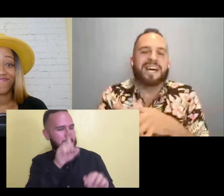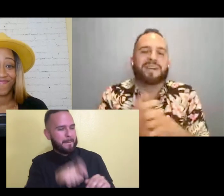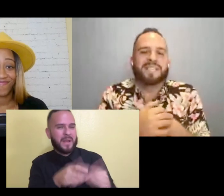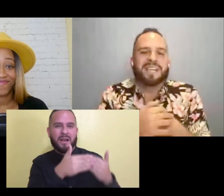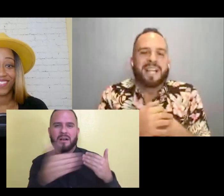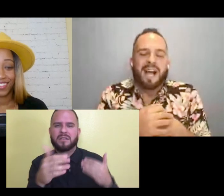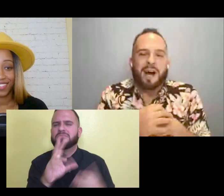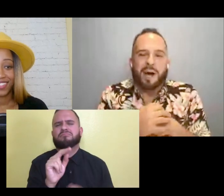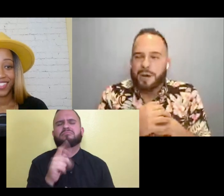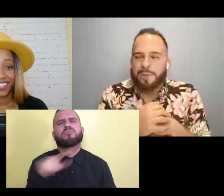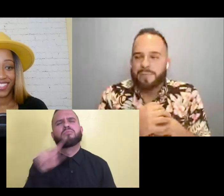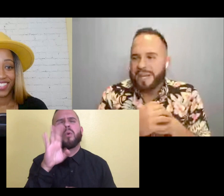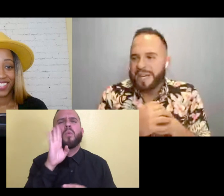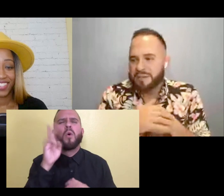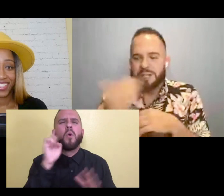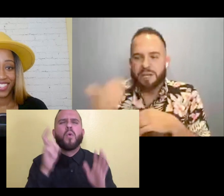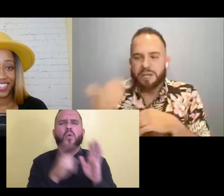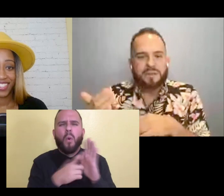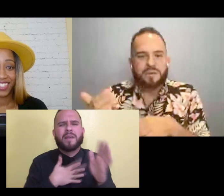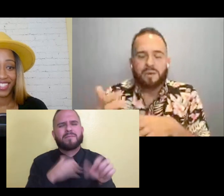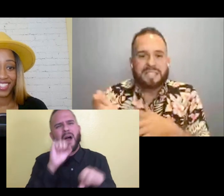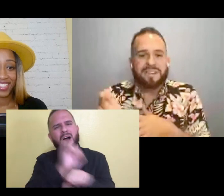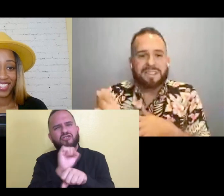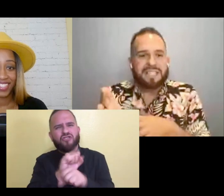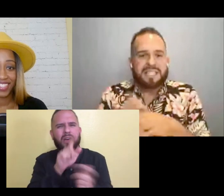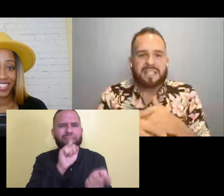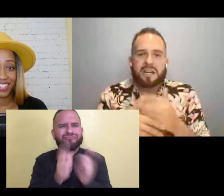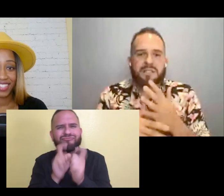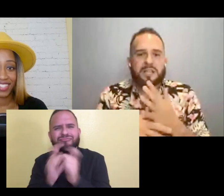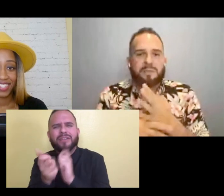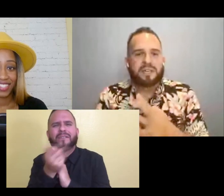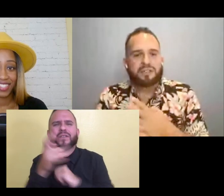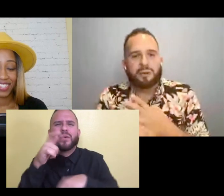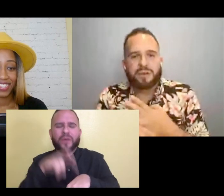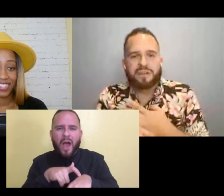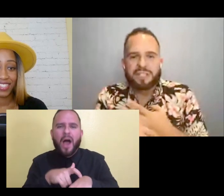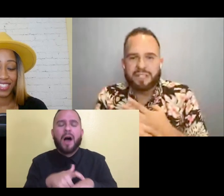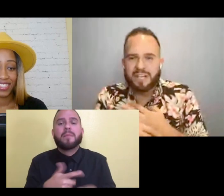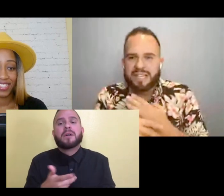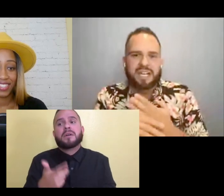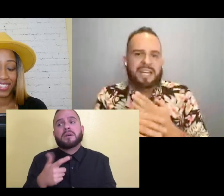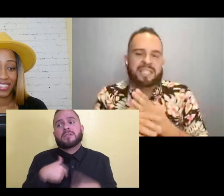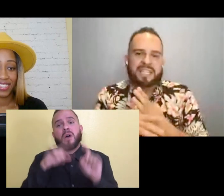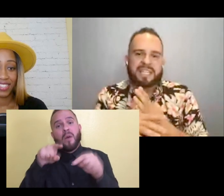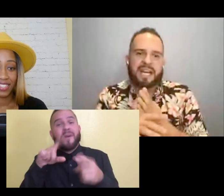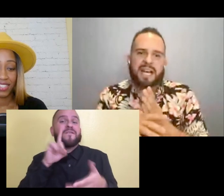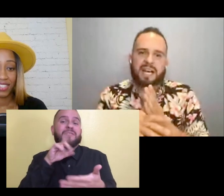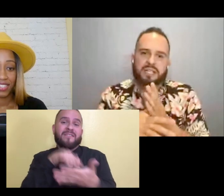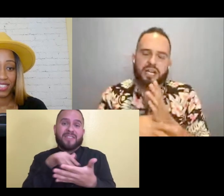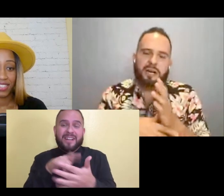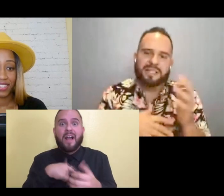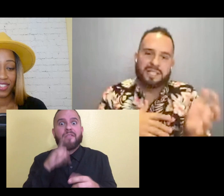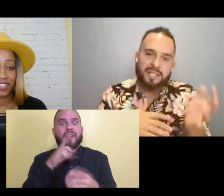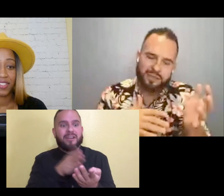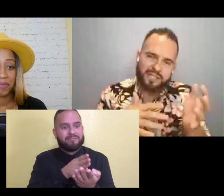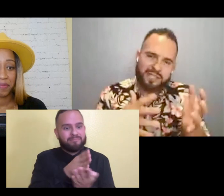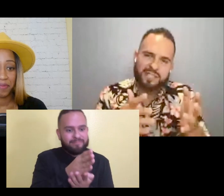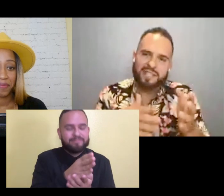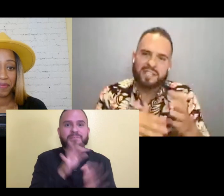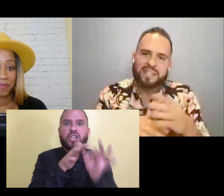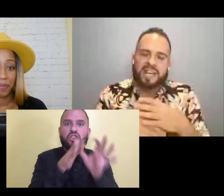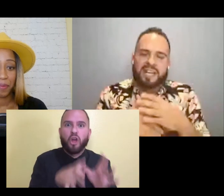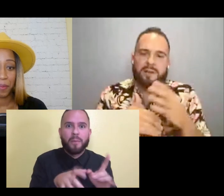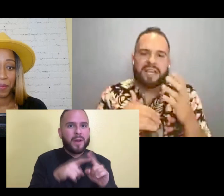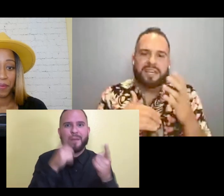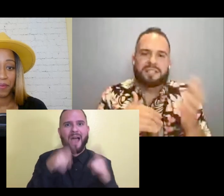few times. But yeah, so I ended up going to school for deaf studies. I thought I was going to be an interpreter initially, and then I got a job as a teacher